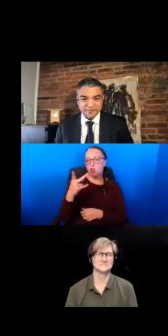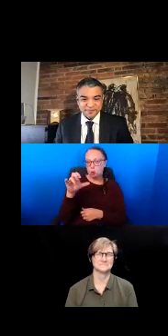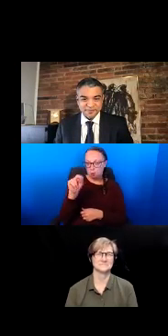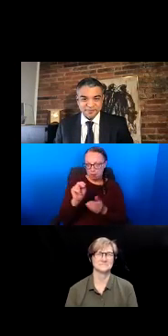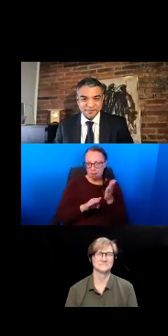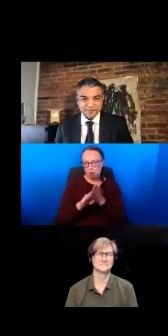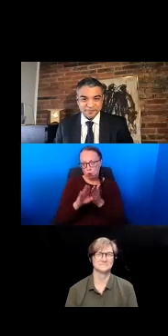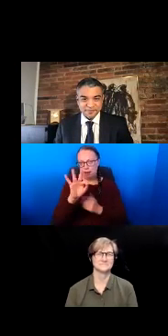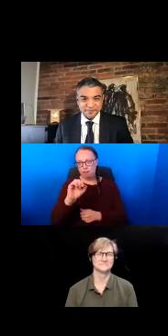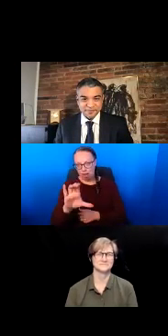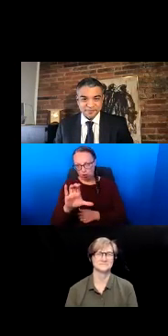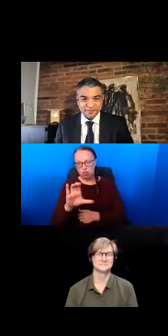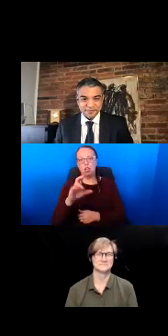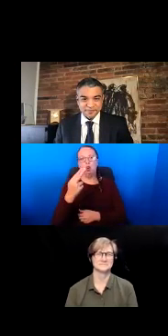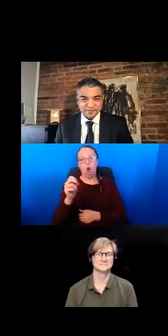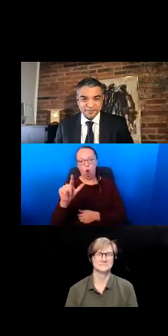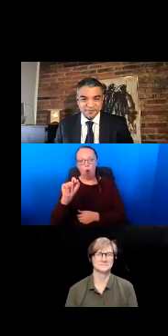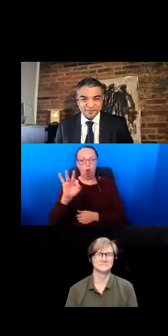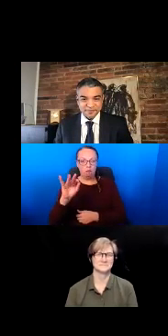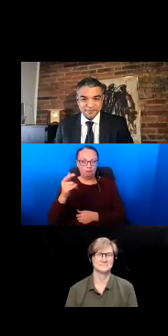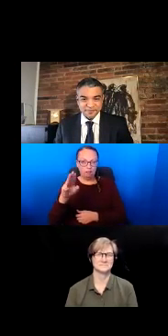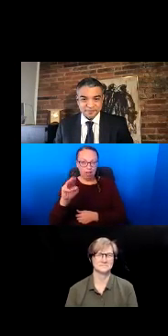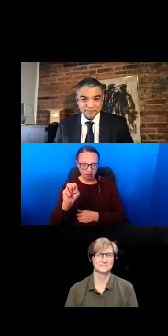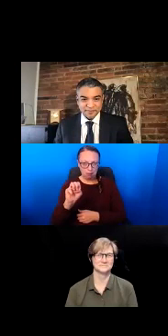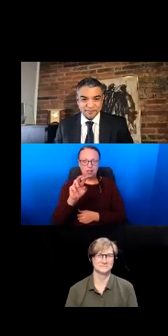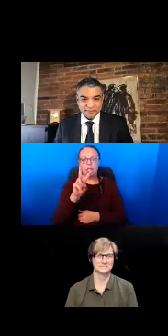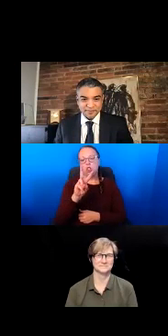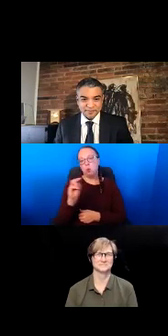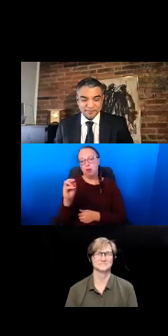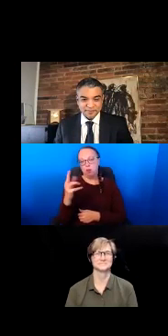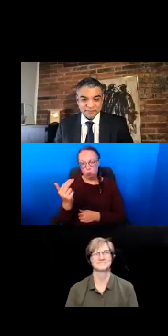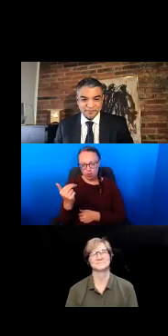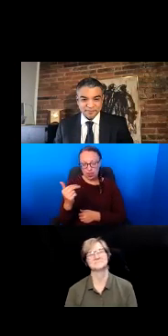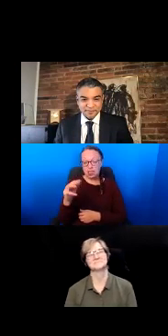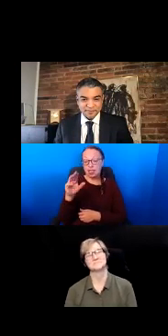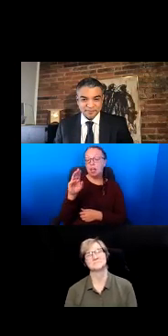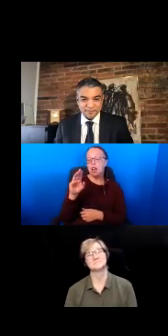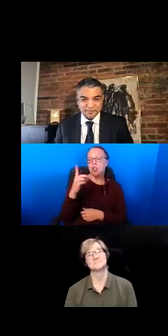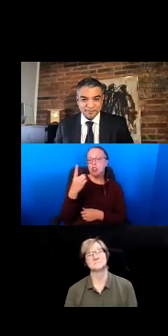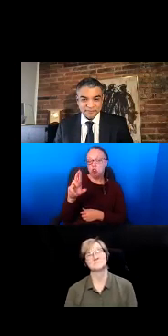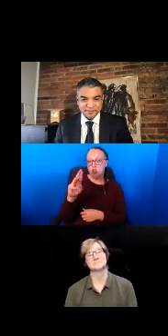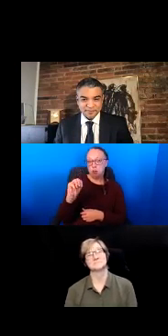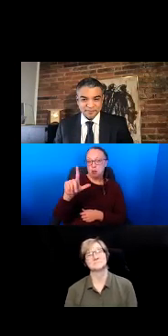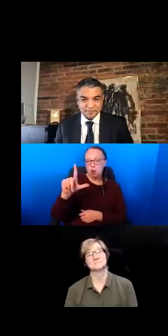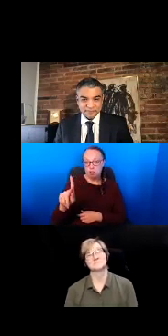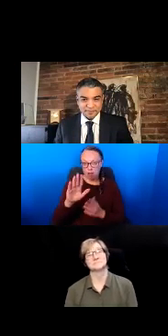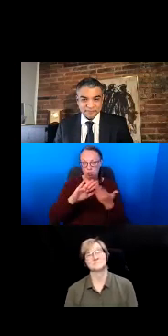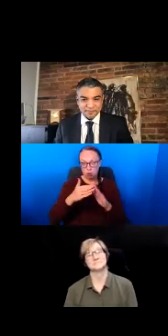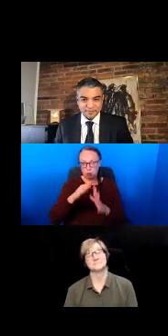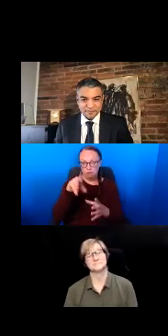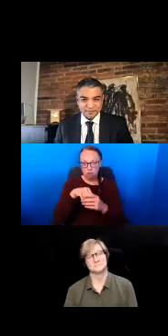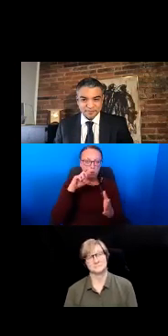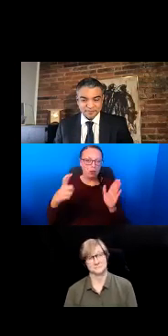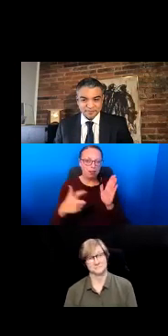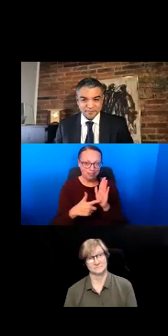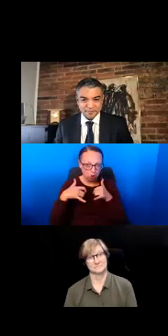Fame inductee in 2013, Dr. Martin Luther King Jr.'s Community Involvement Recognition Award from UPenn